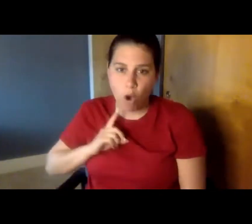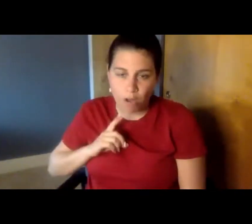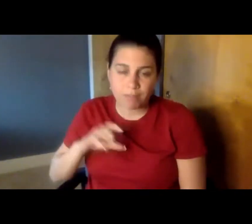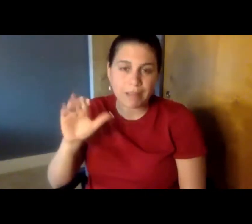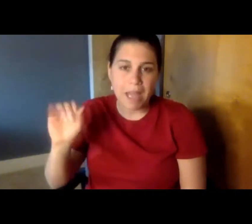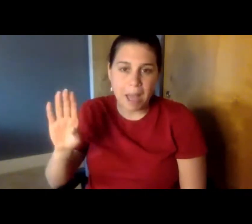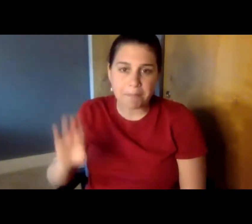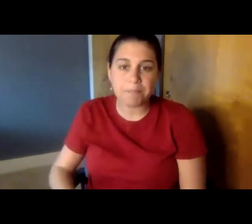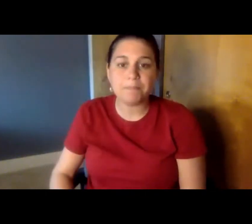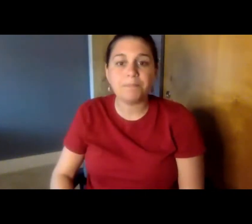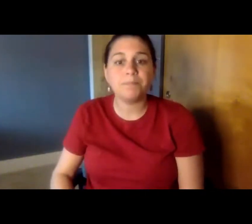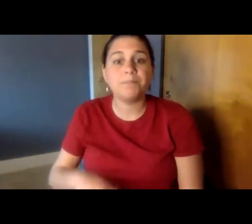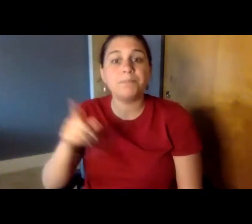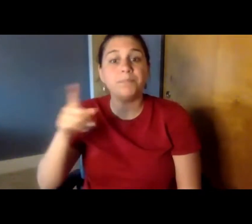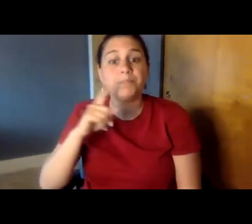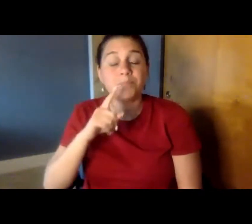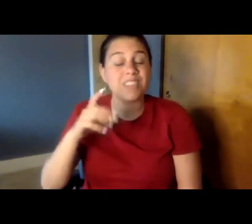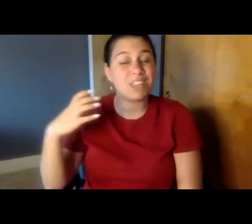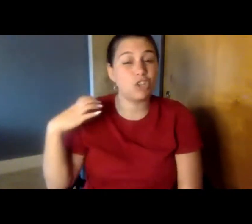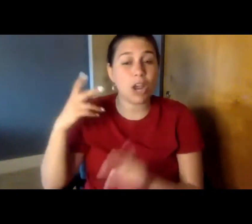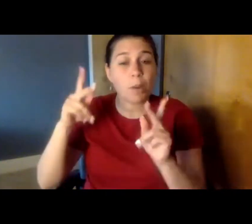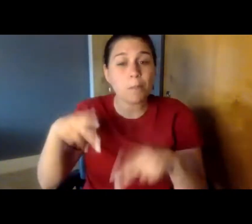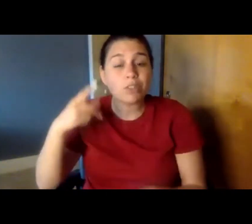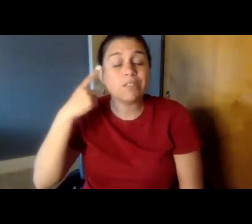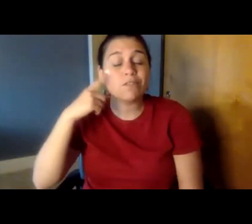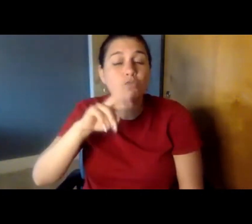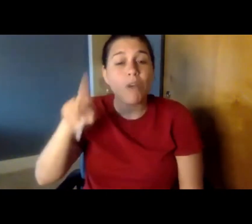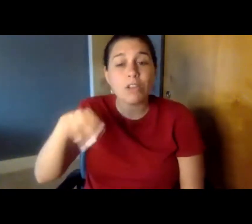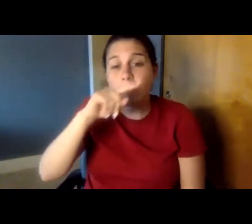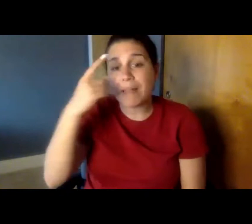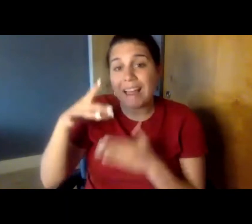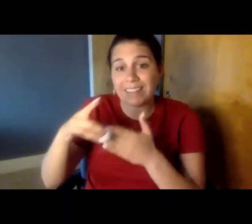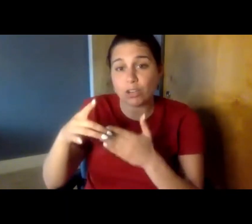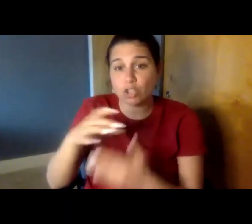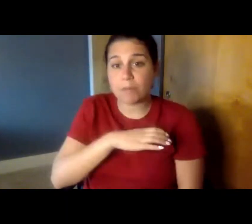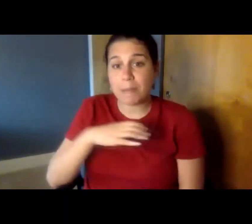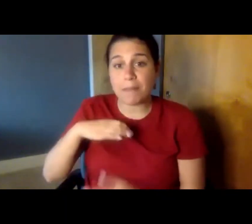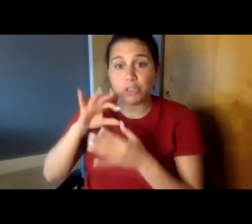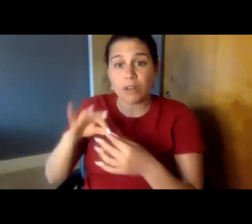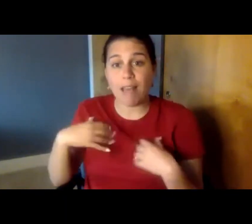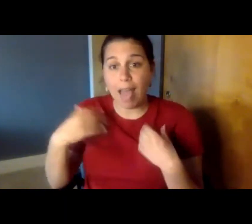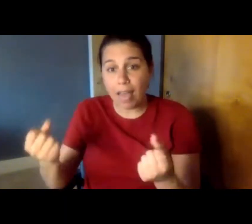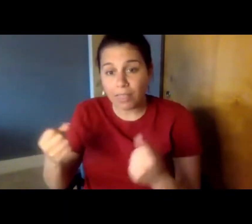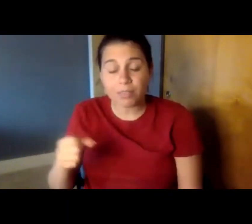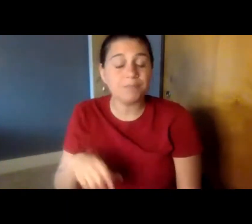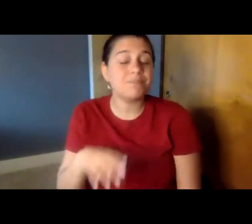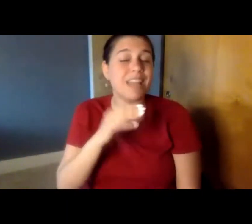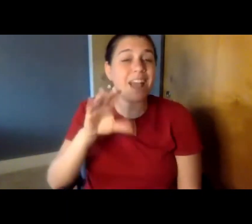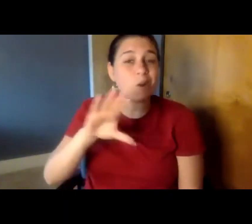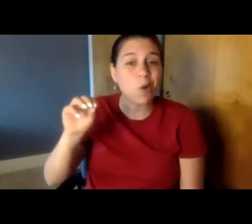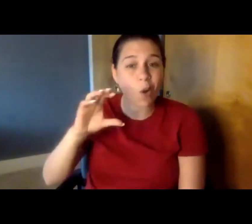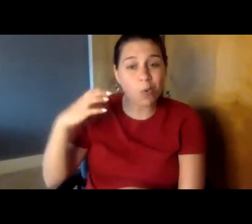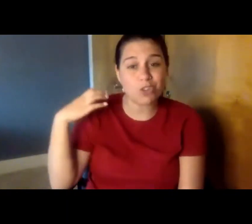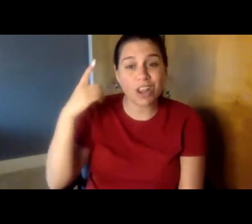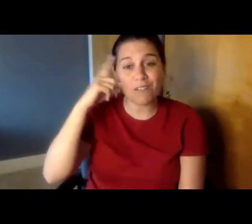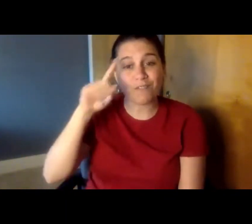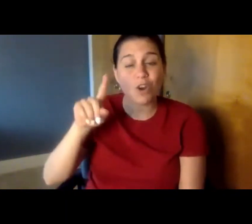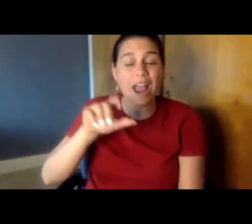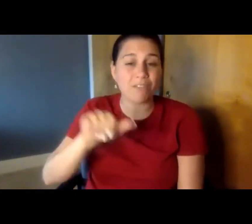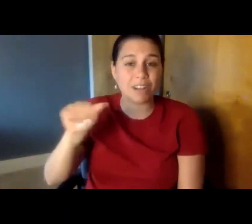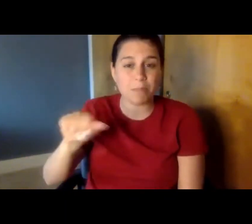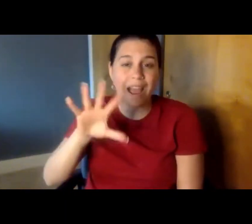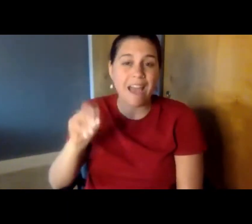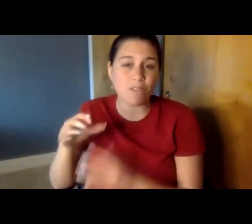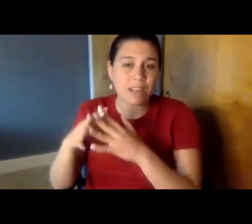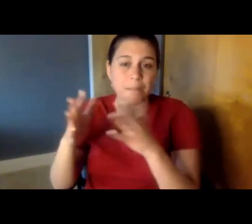serves as the ecumenical chairperson for the Rochester Black Leadership Commission on Health and the co-chair of the African American Health